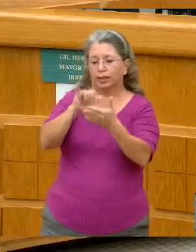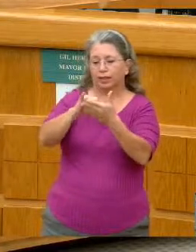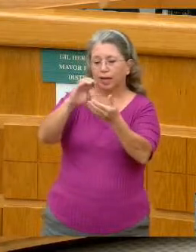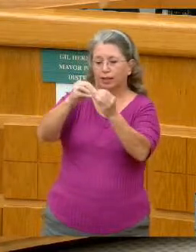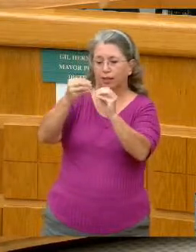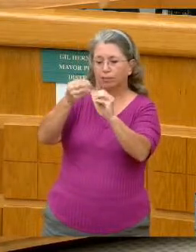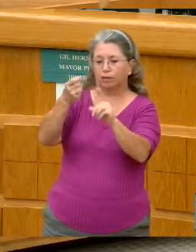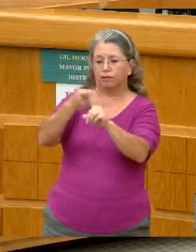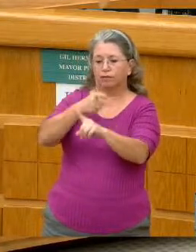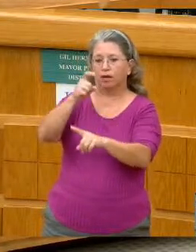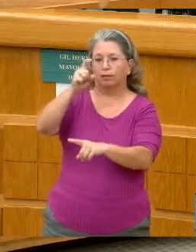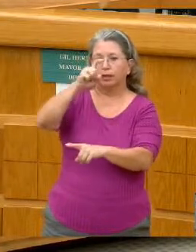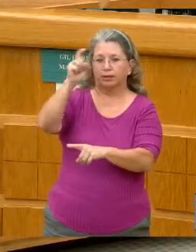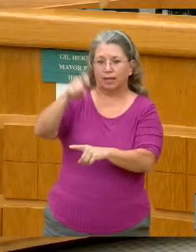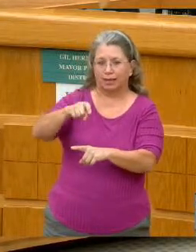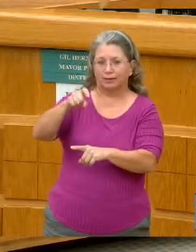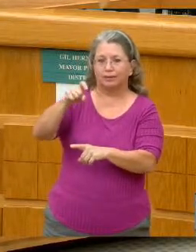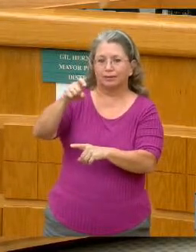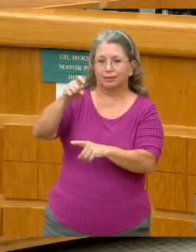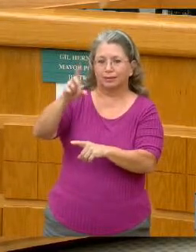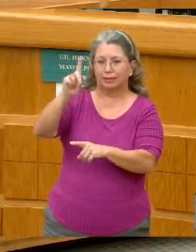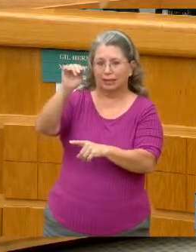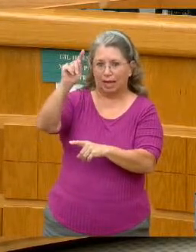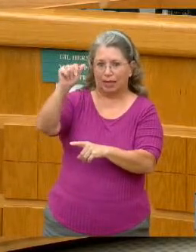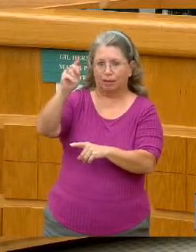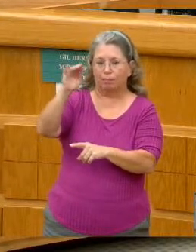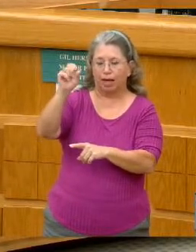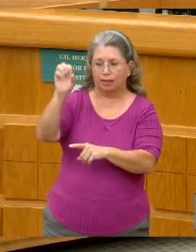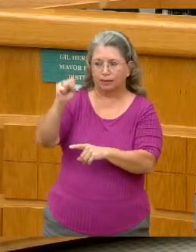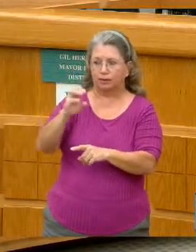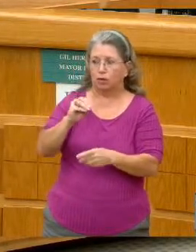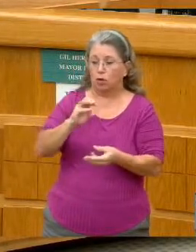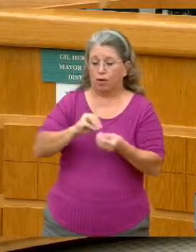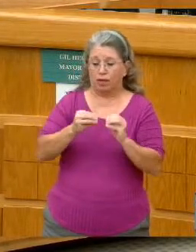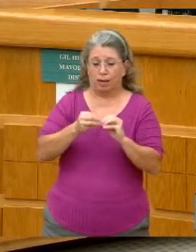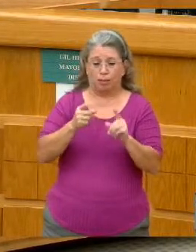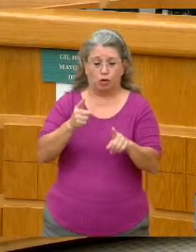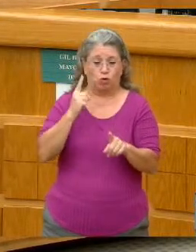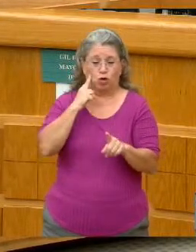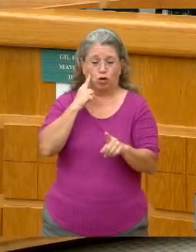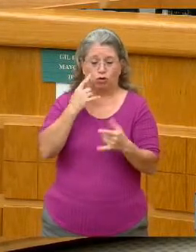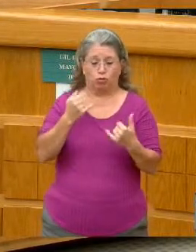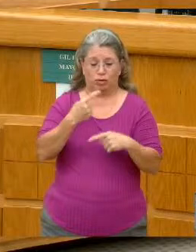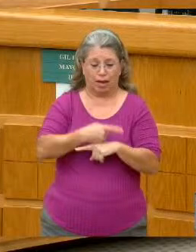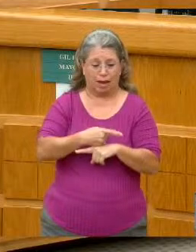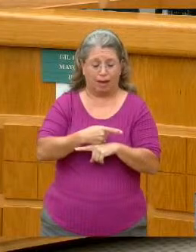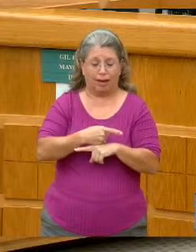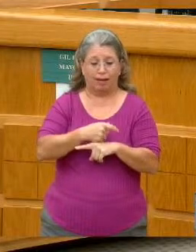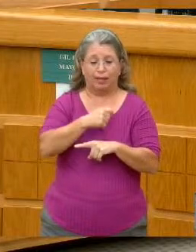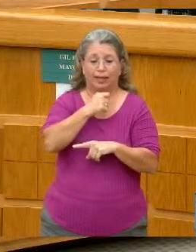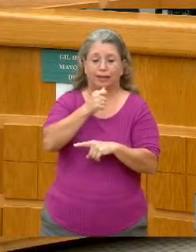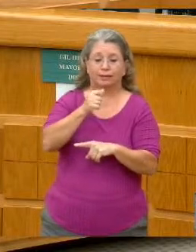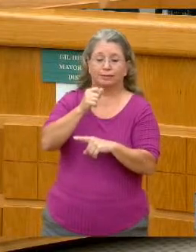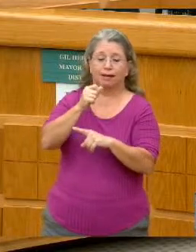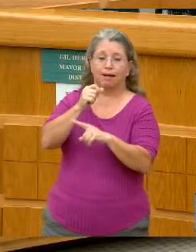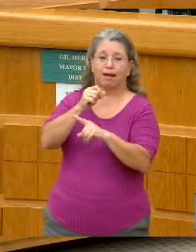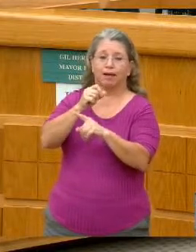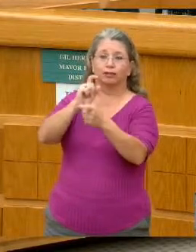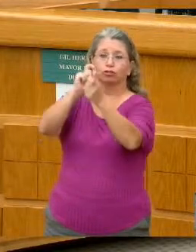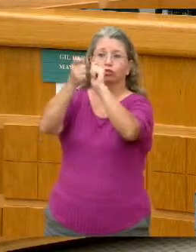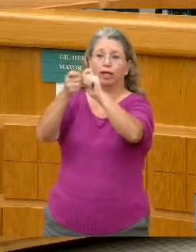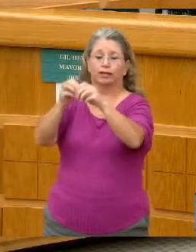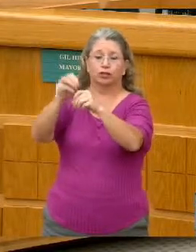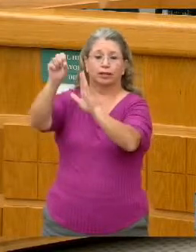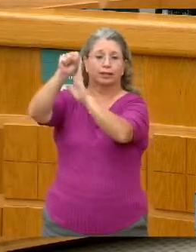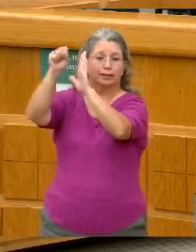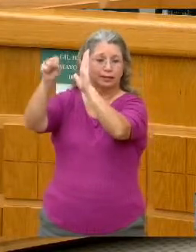number you heard from Manager Zanoni today doesn't hit Texas's database until tomorrow night. So the numbers that I have right now